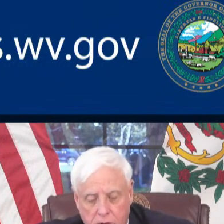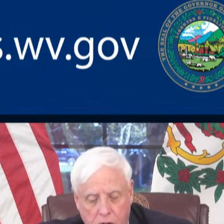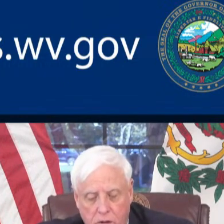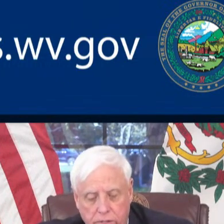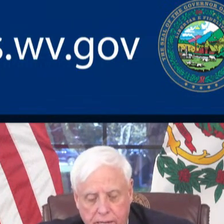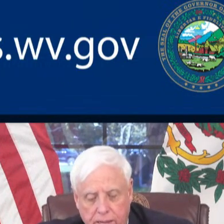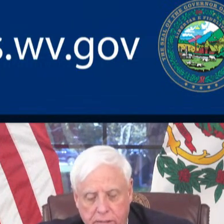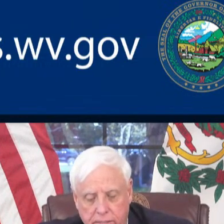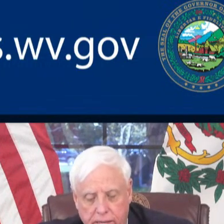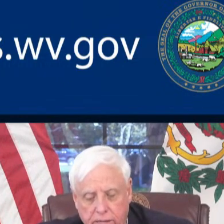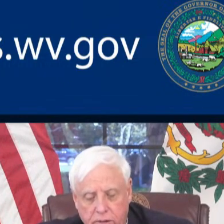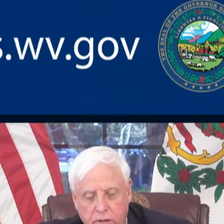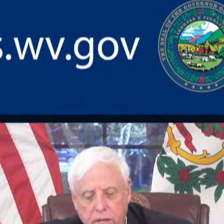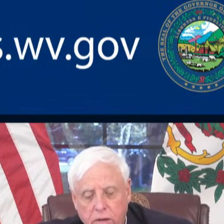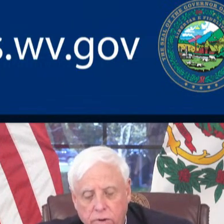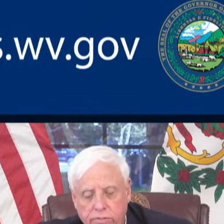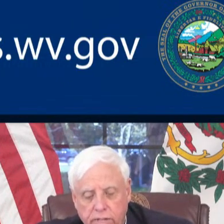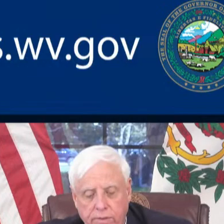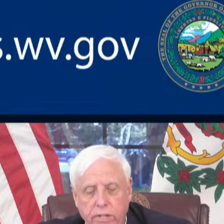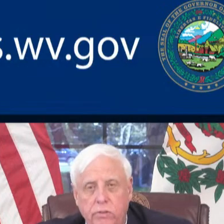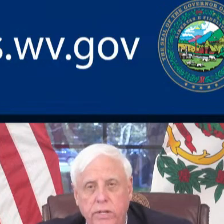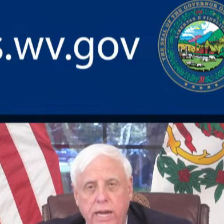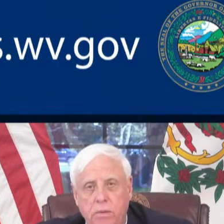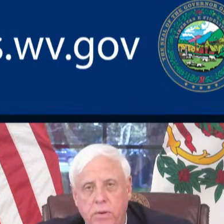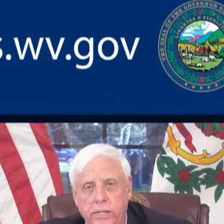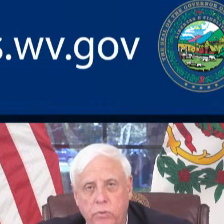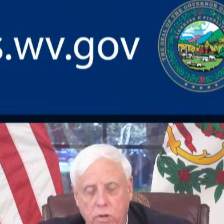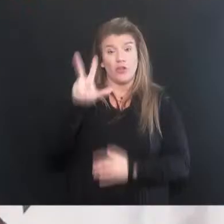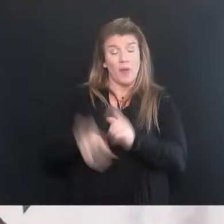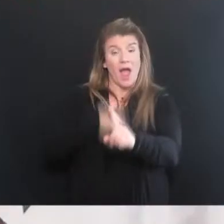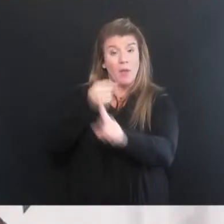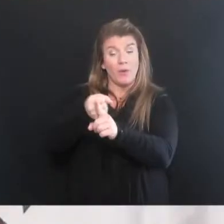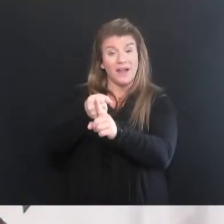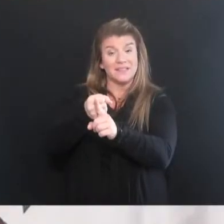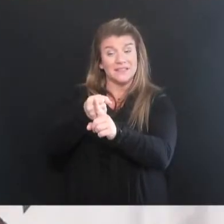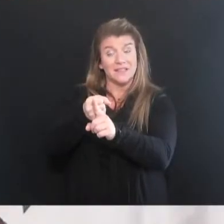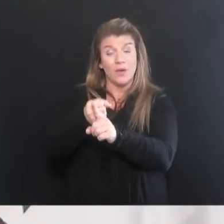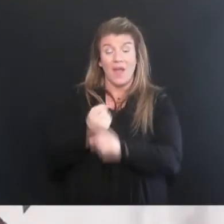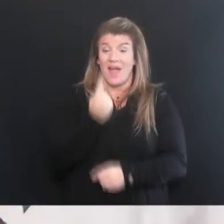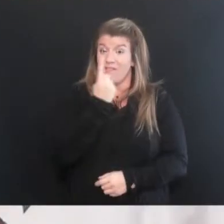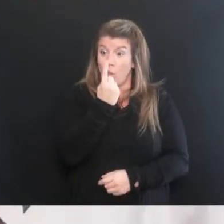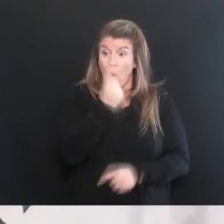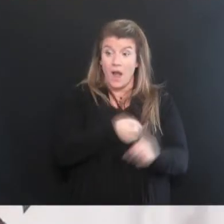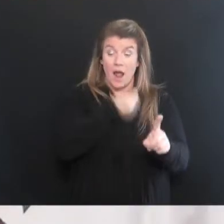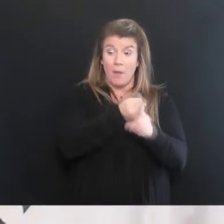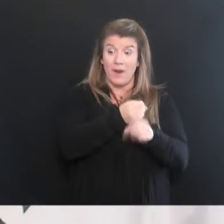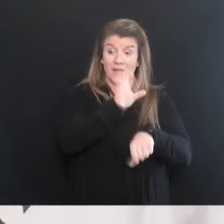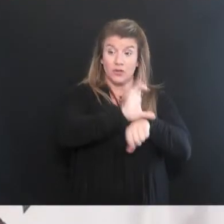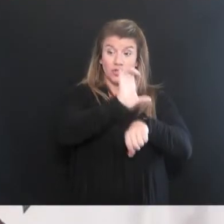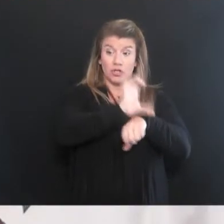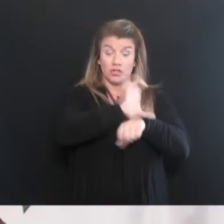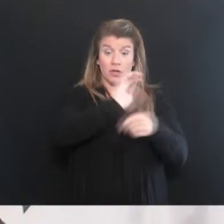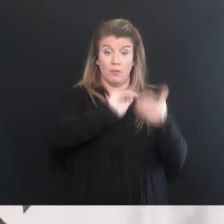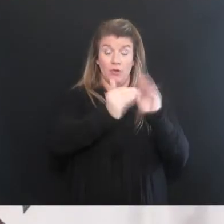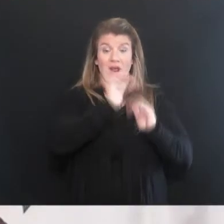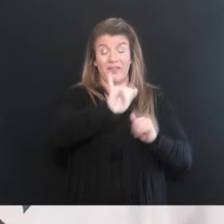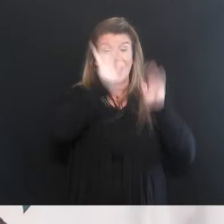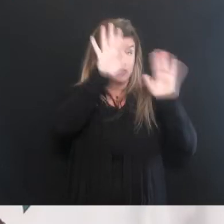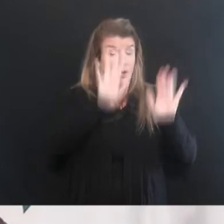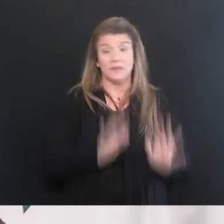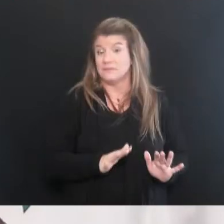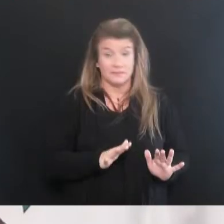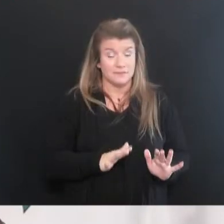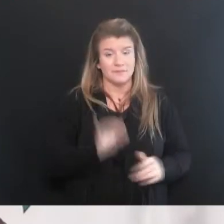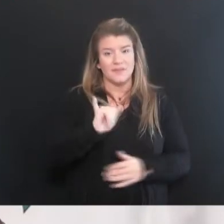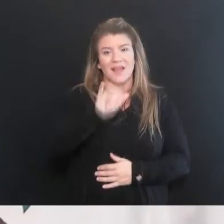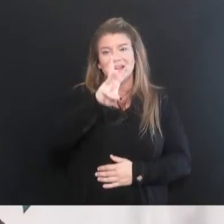know, all the time I thank you. We have 73 outbreaks. We only have one outbreak in our church community. That's really great stuff, and that's